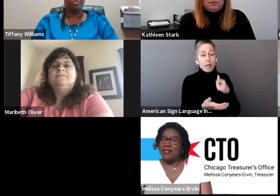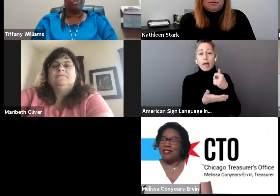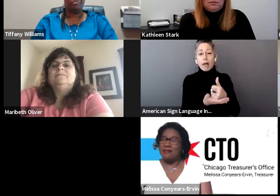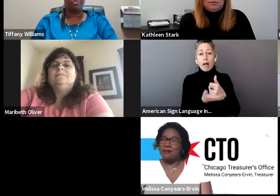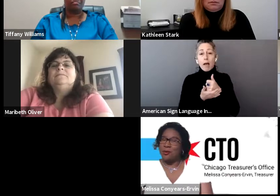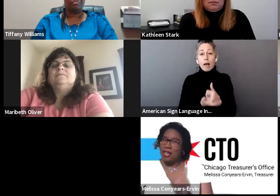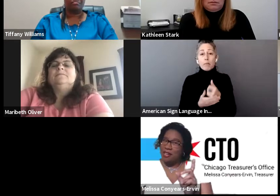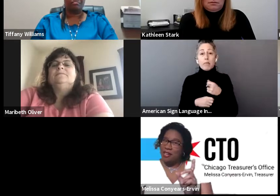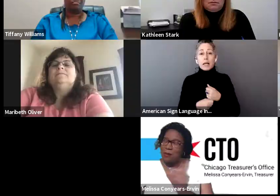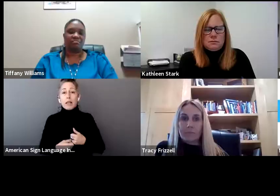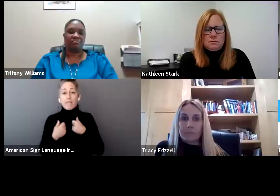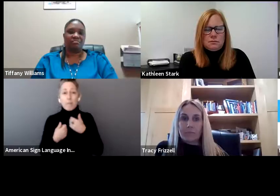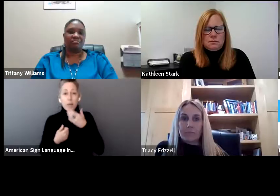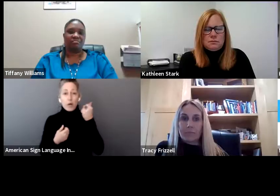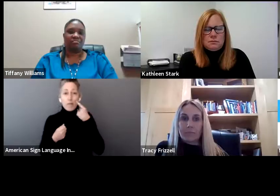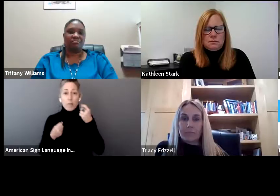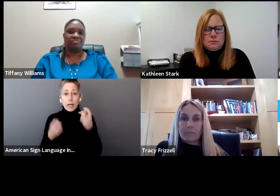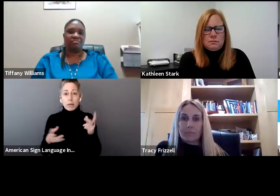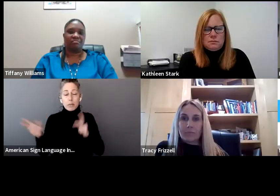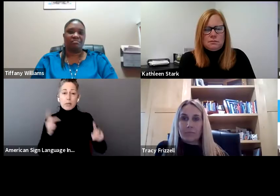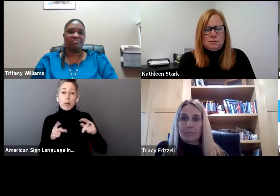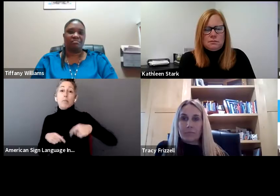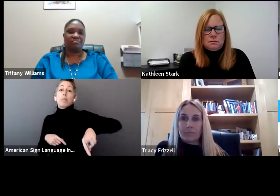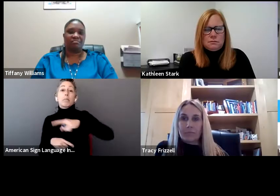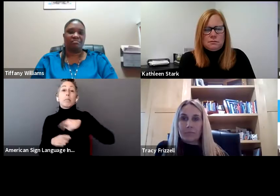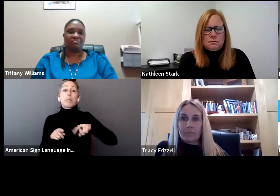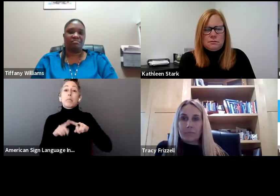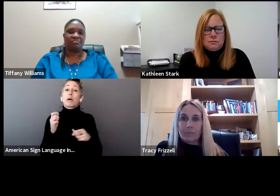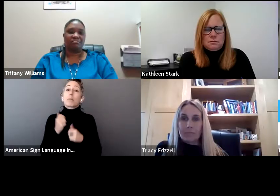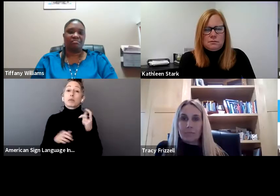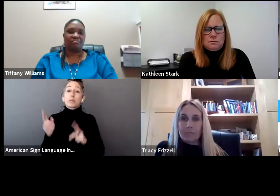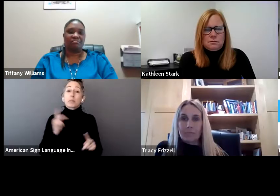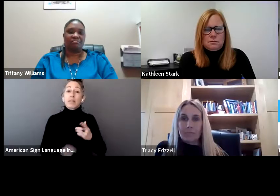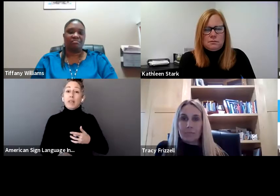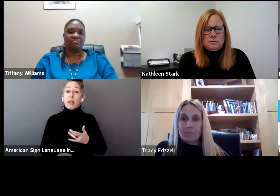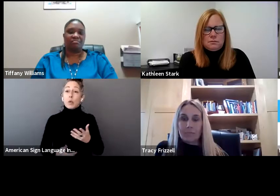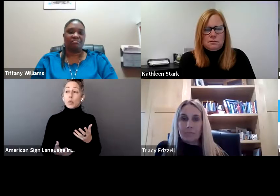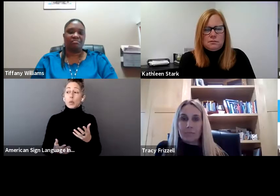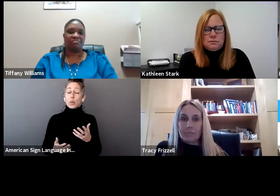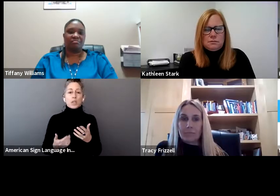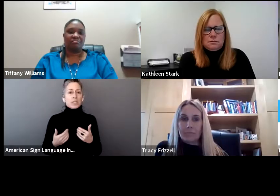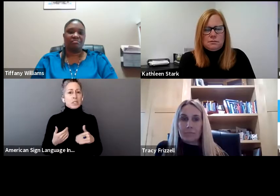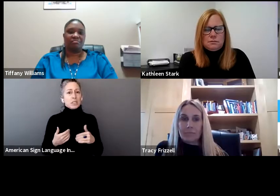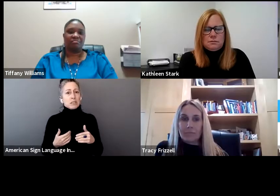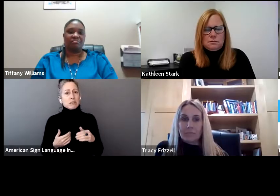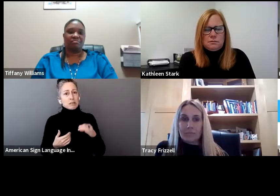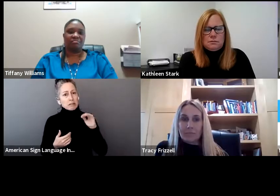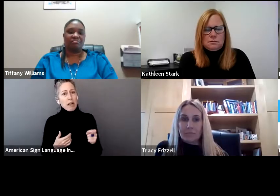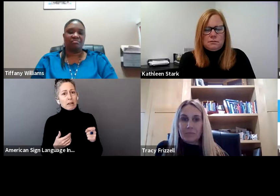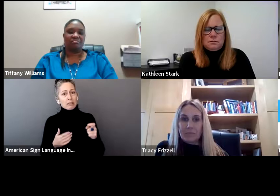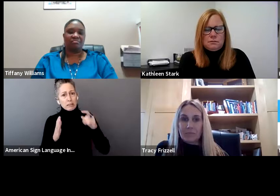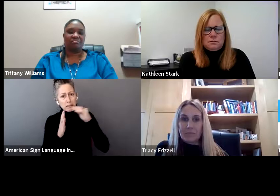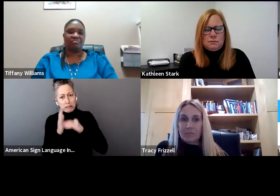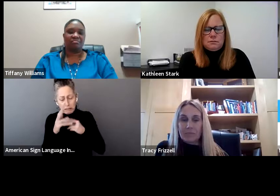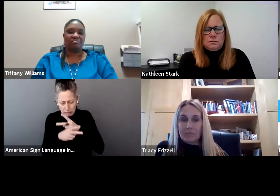But to a lot of people, fouling taxes are intimidating, even a little scary, right? Because they